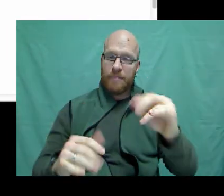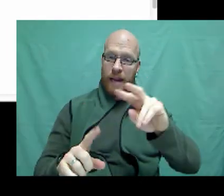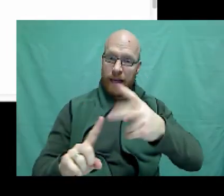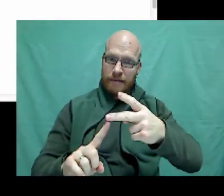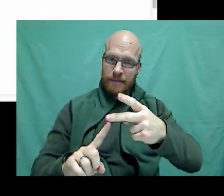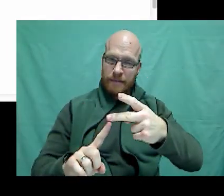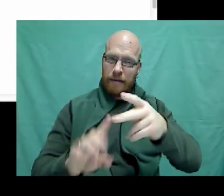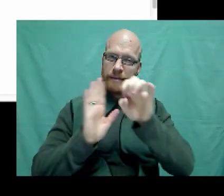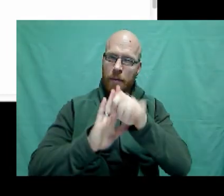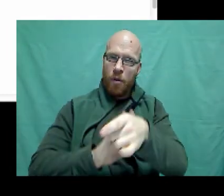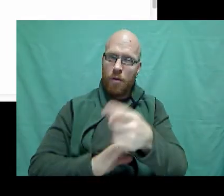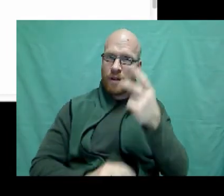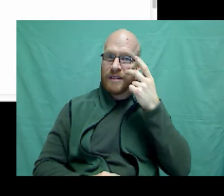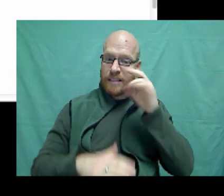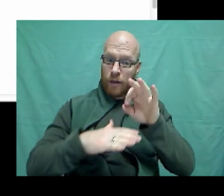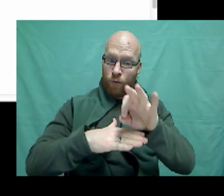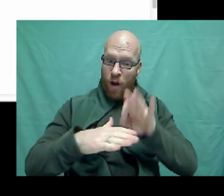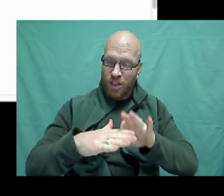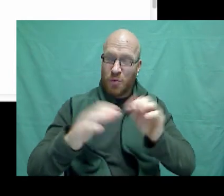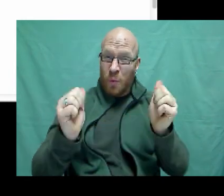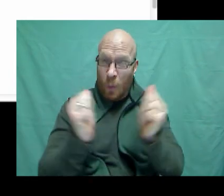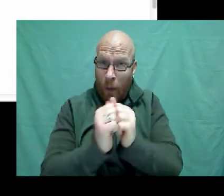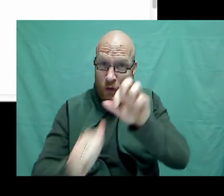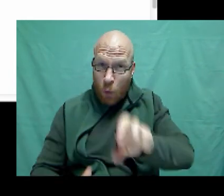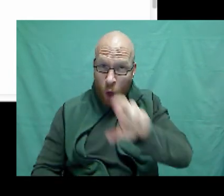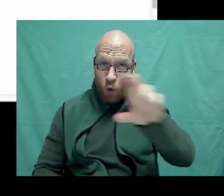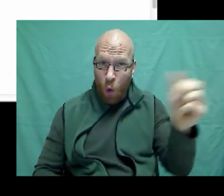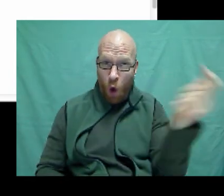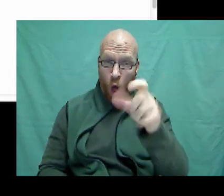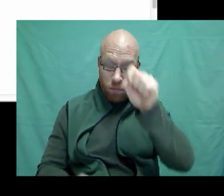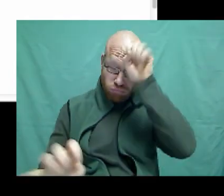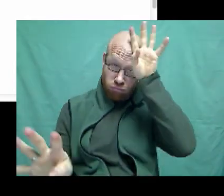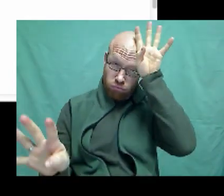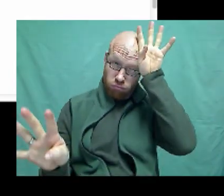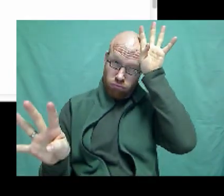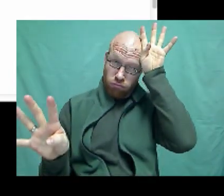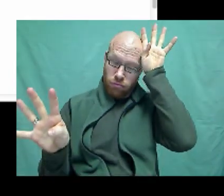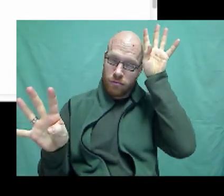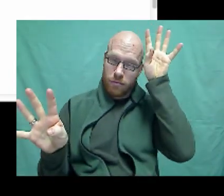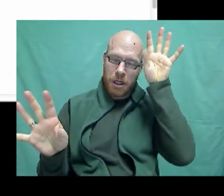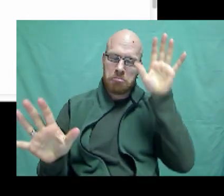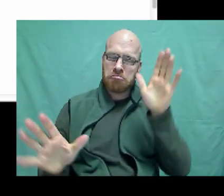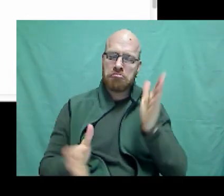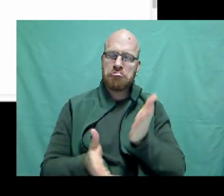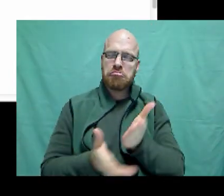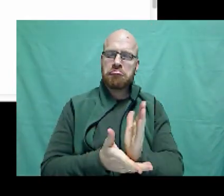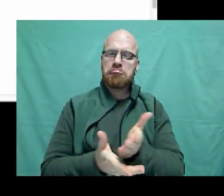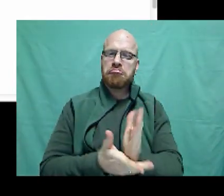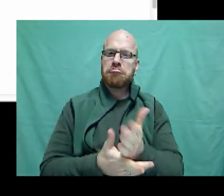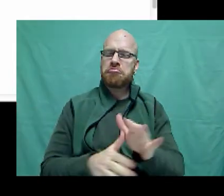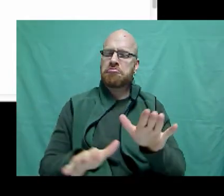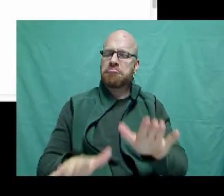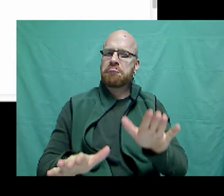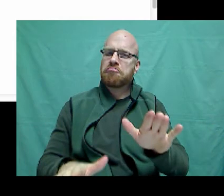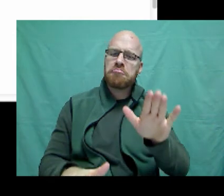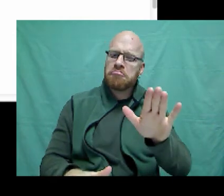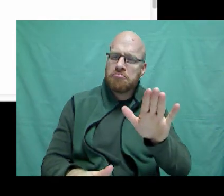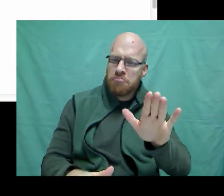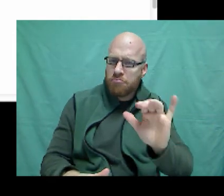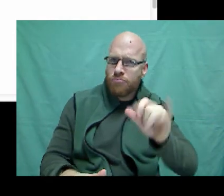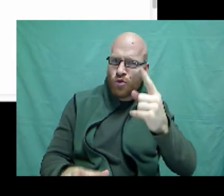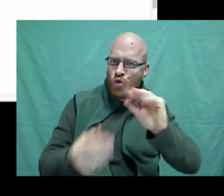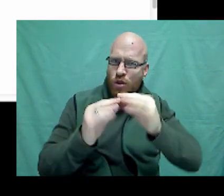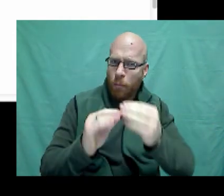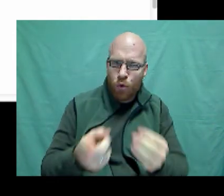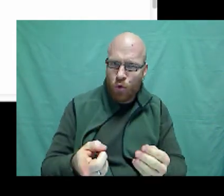Okay? Now our second example. We have a fraction with a square root. I'm sure we're all shaking in our boots right now. It's okay.